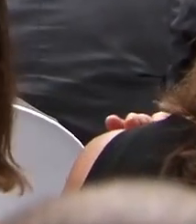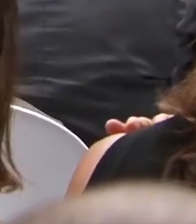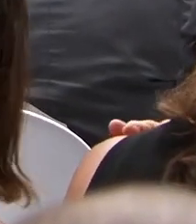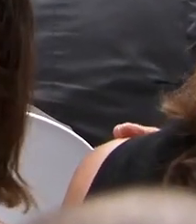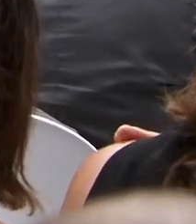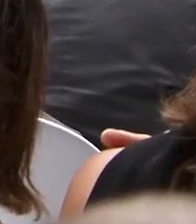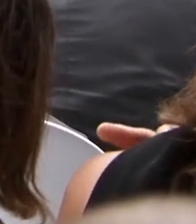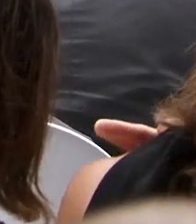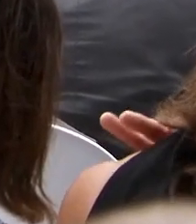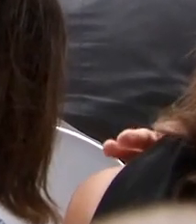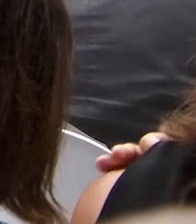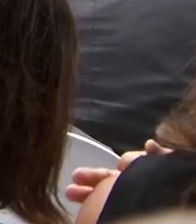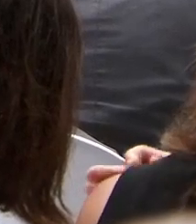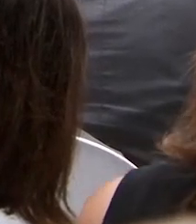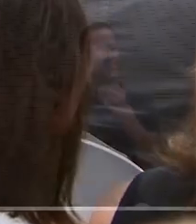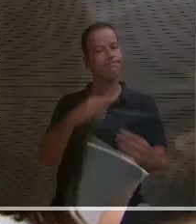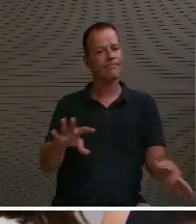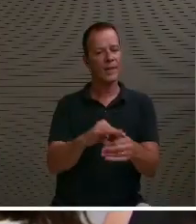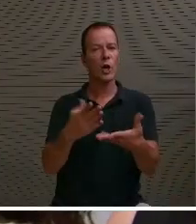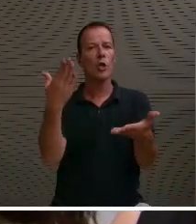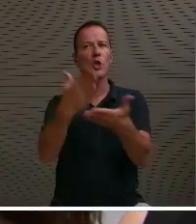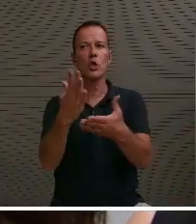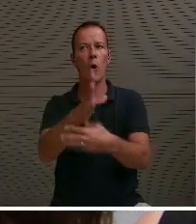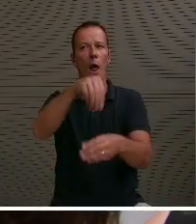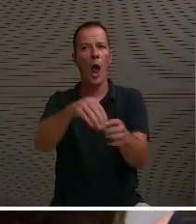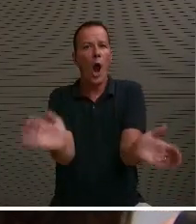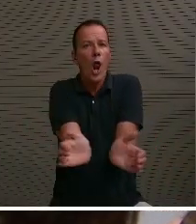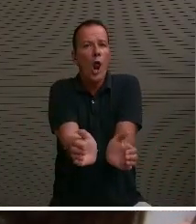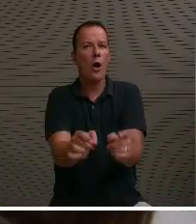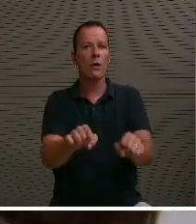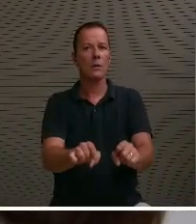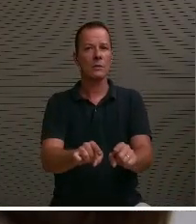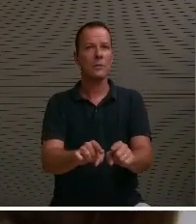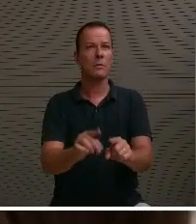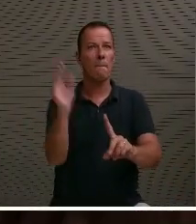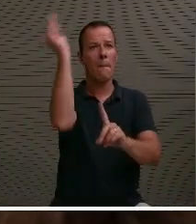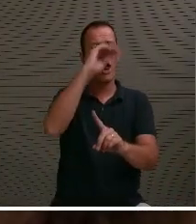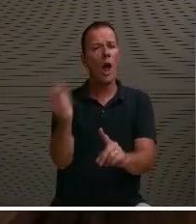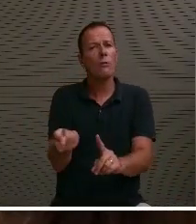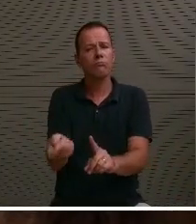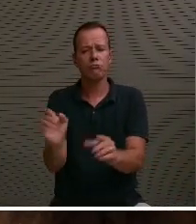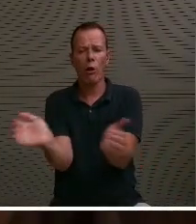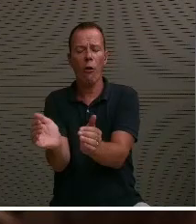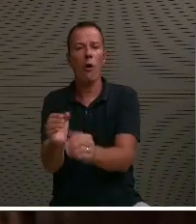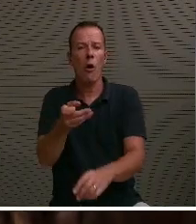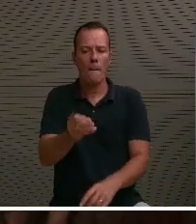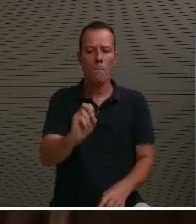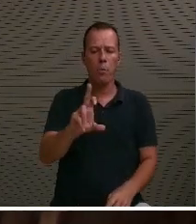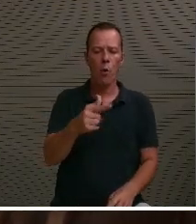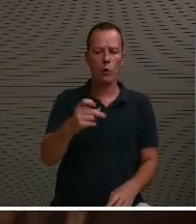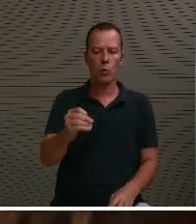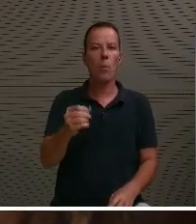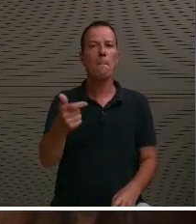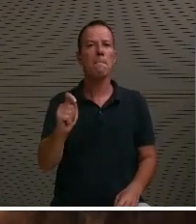class in a small school in a small village called Porto Belo, and. The guy